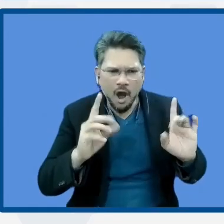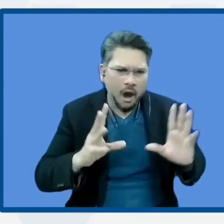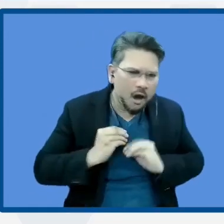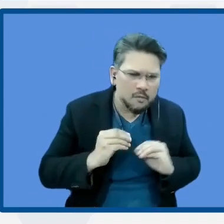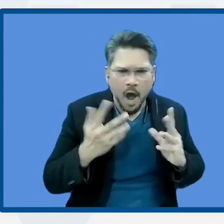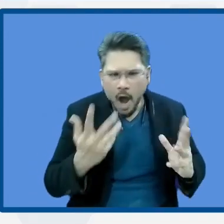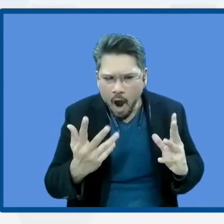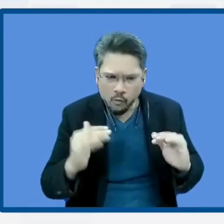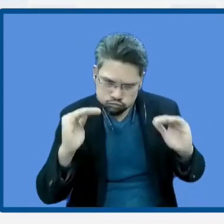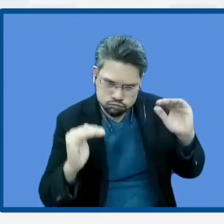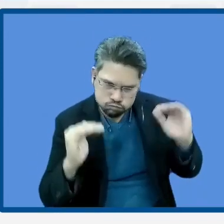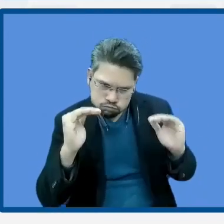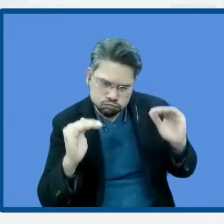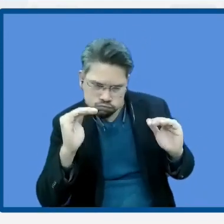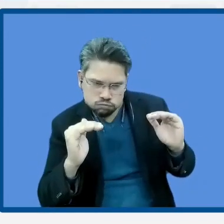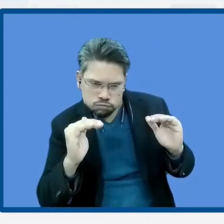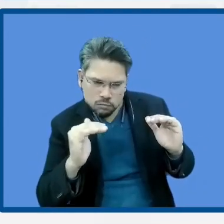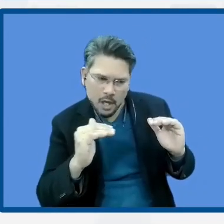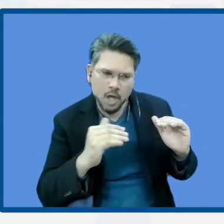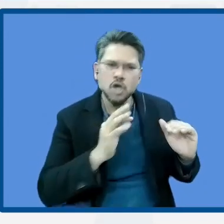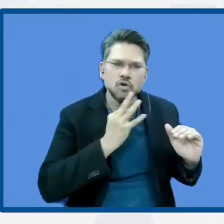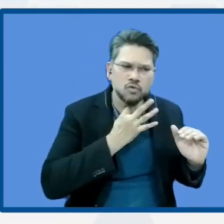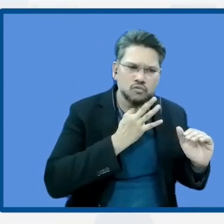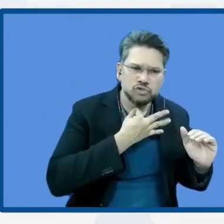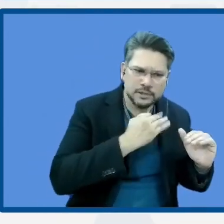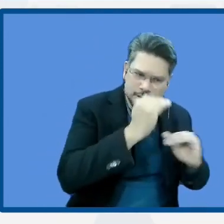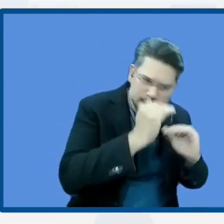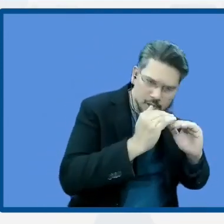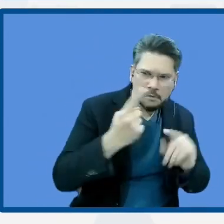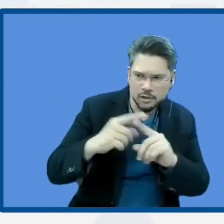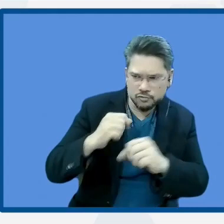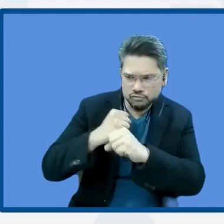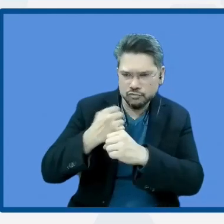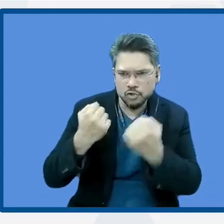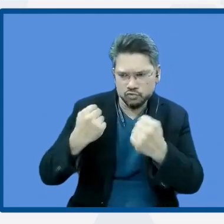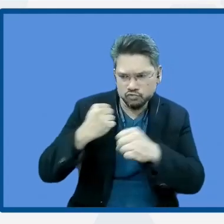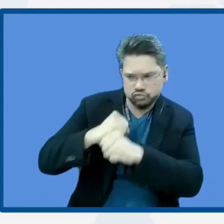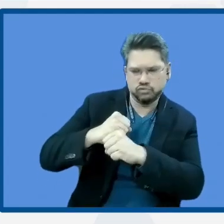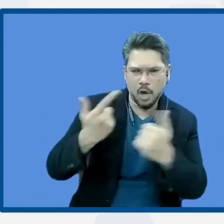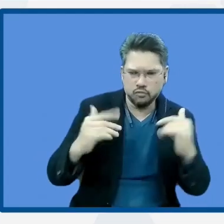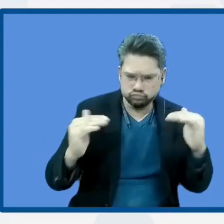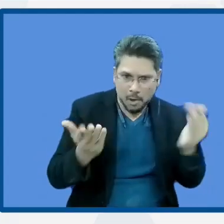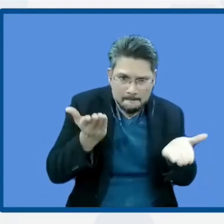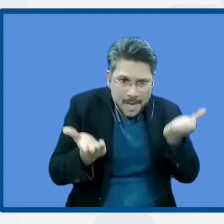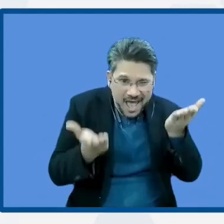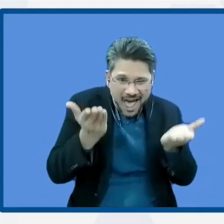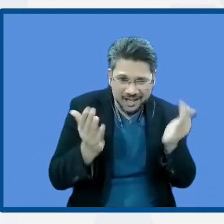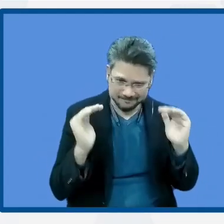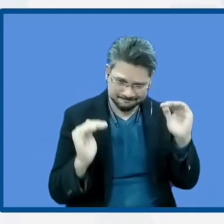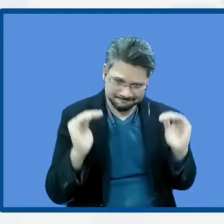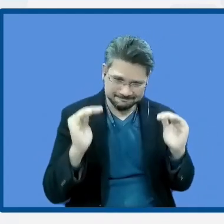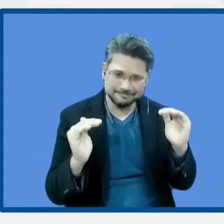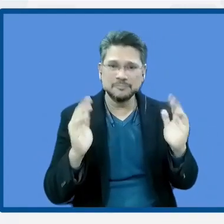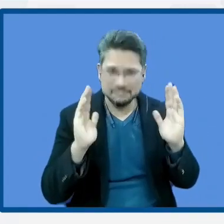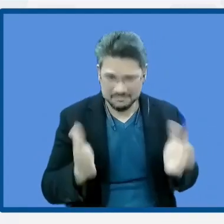increase of resilience. And sometimes this is difficult to explain and to understand, because we can